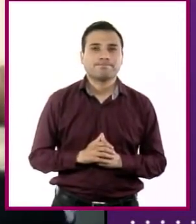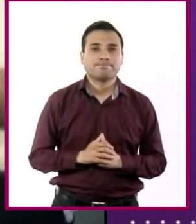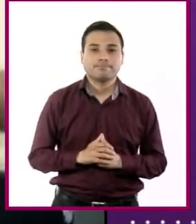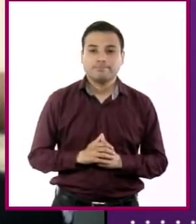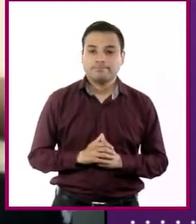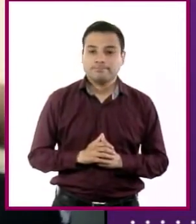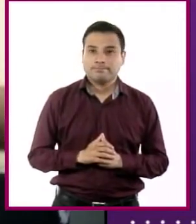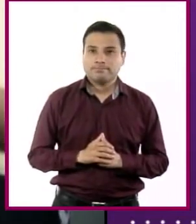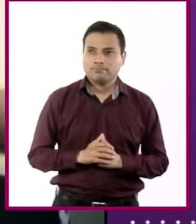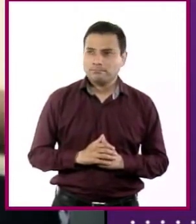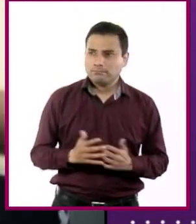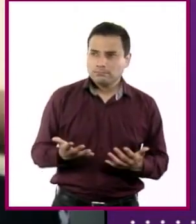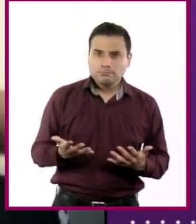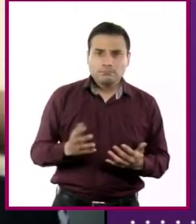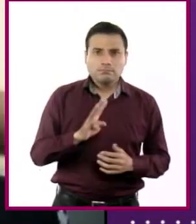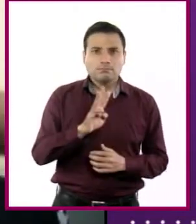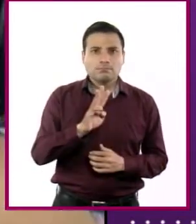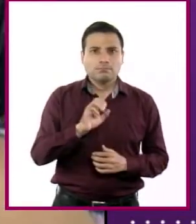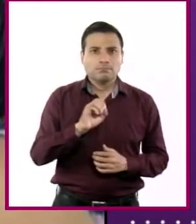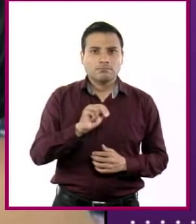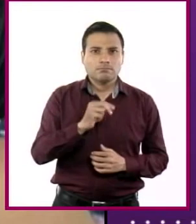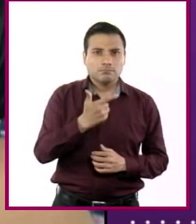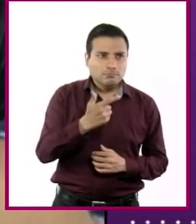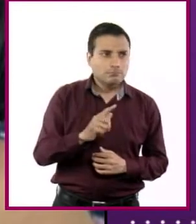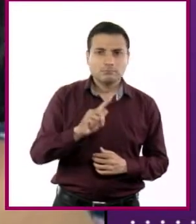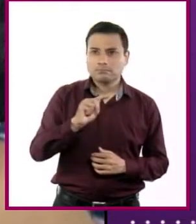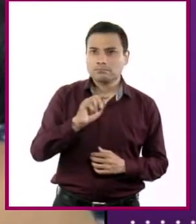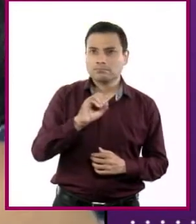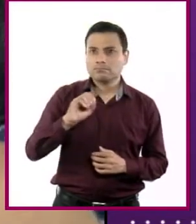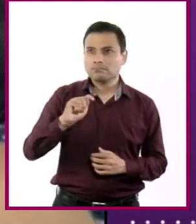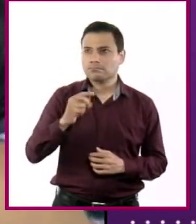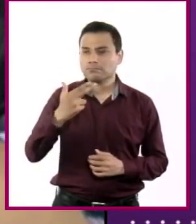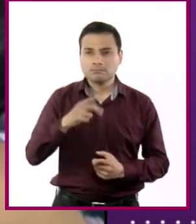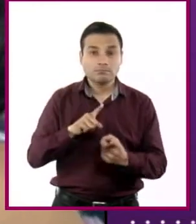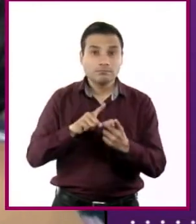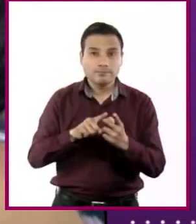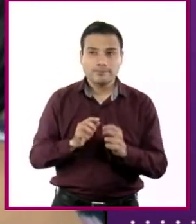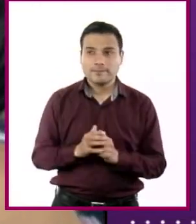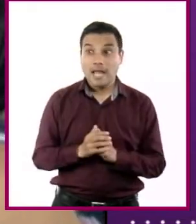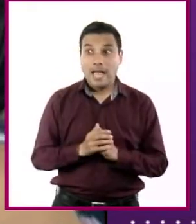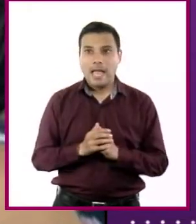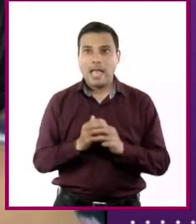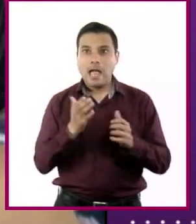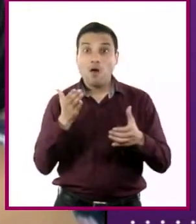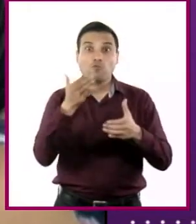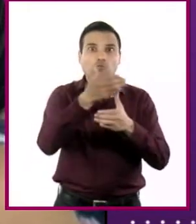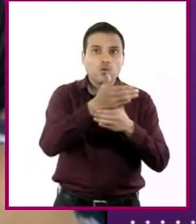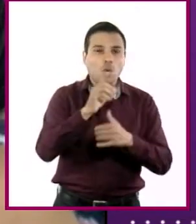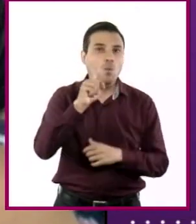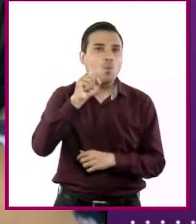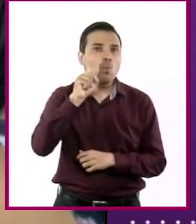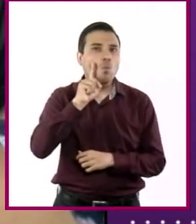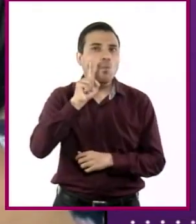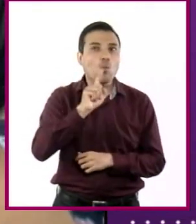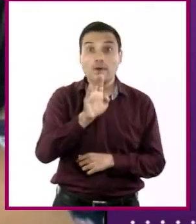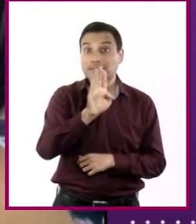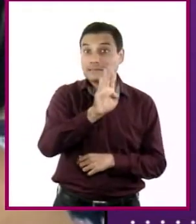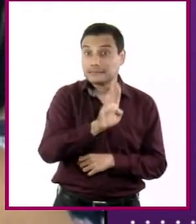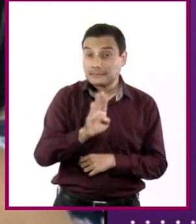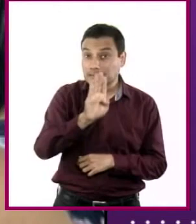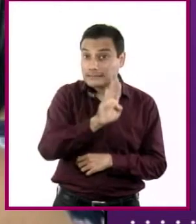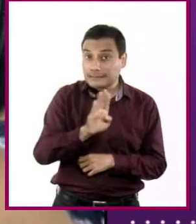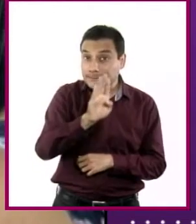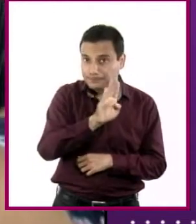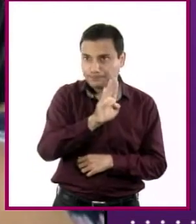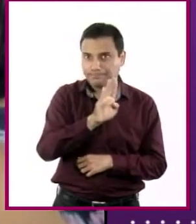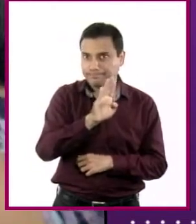Where are Mr. One and Mr. Toot? Oh, they went to see the great crystal clear